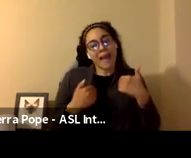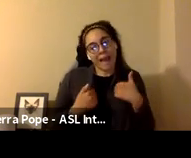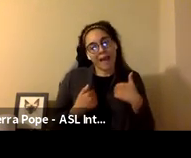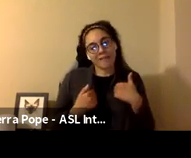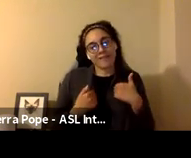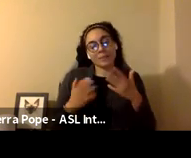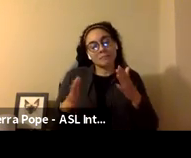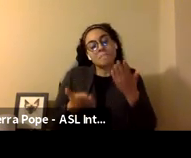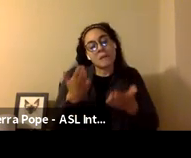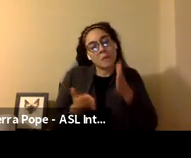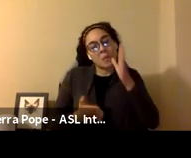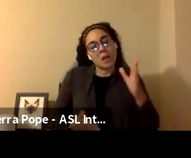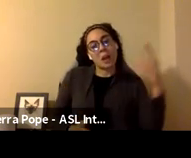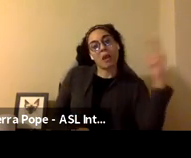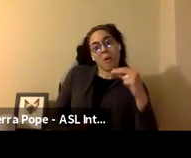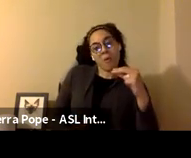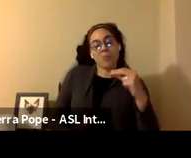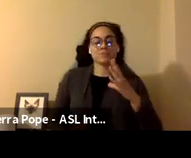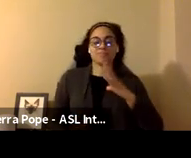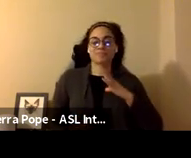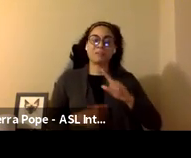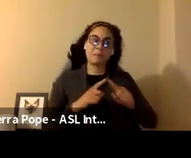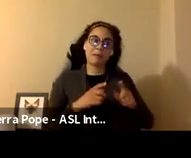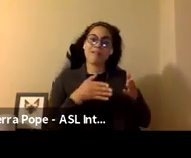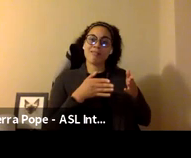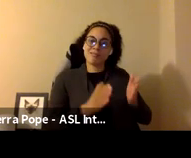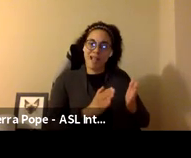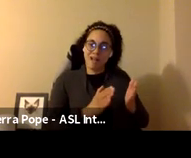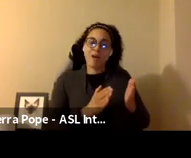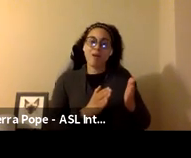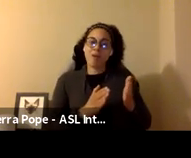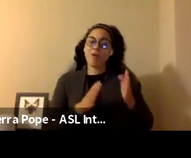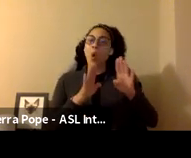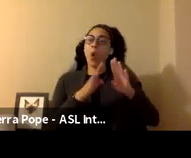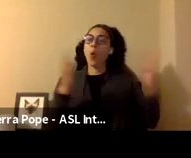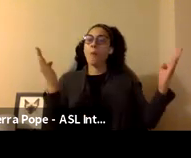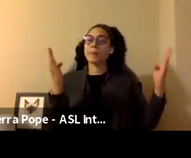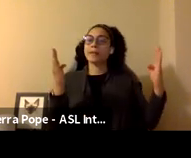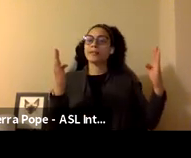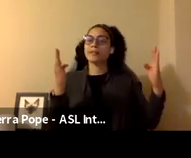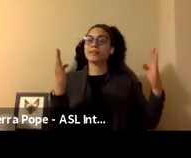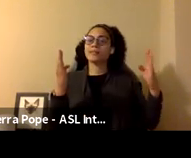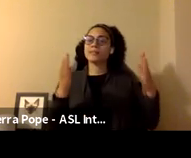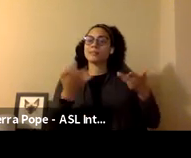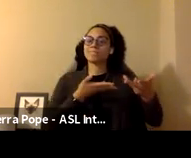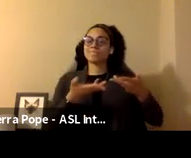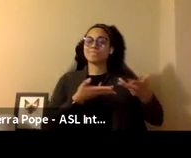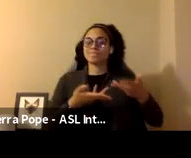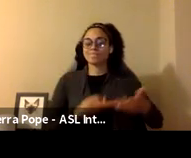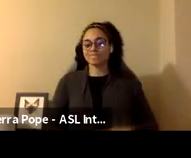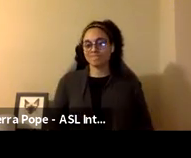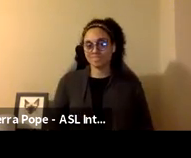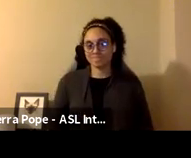But still, you're at least allowing that space to be open and to be there for them.